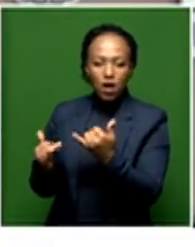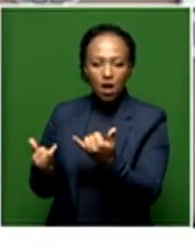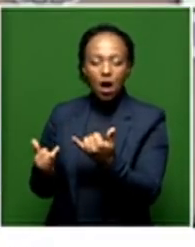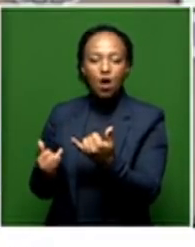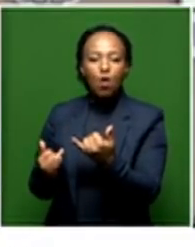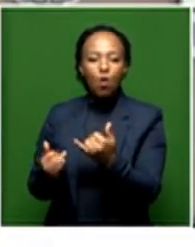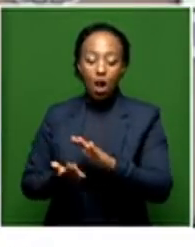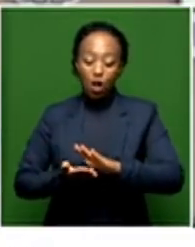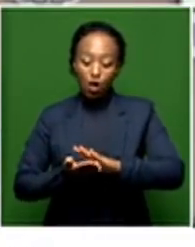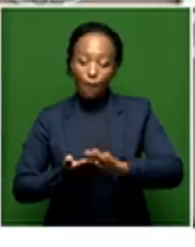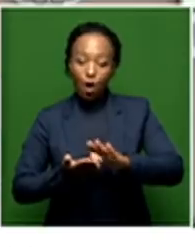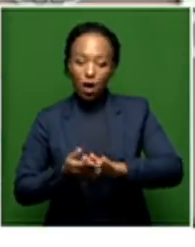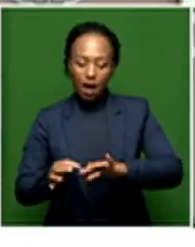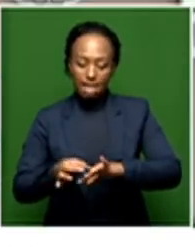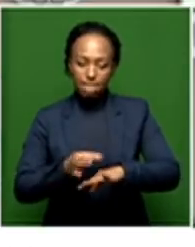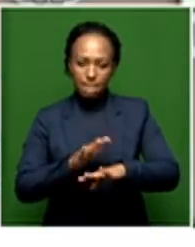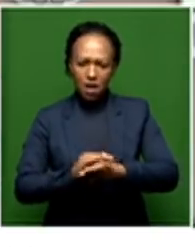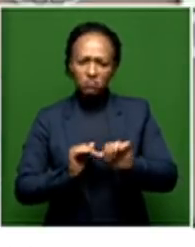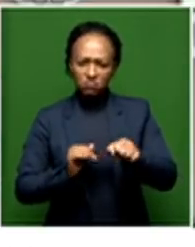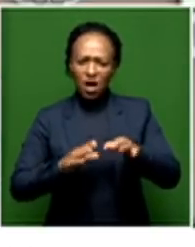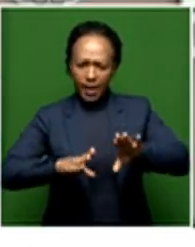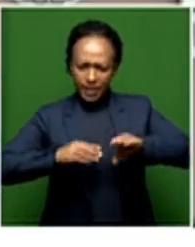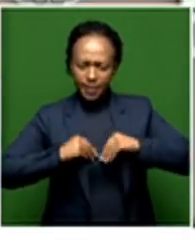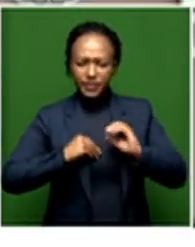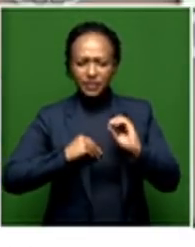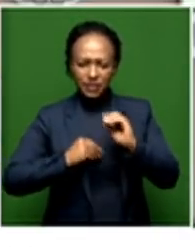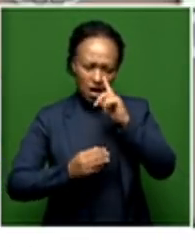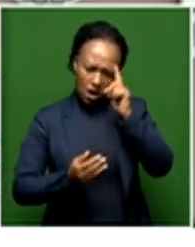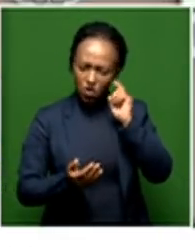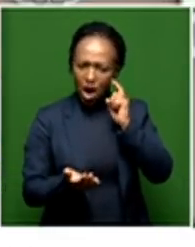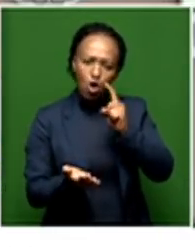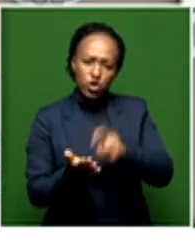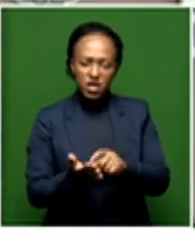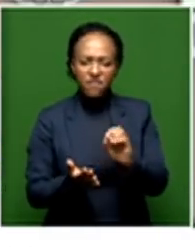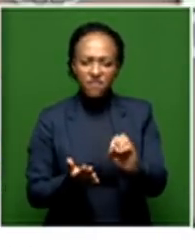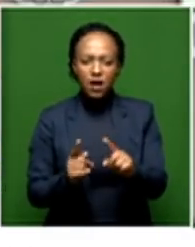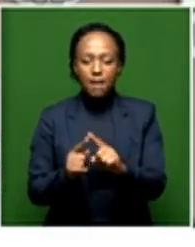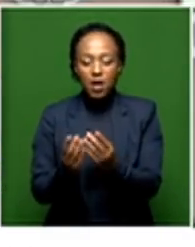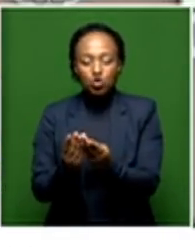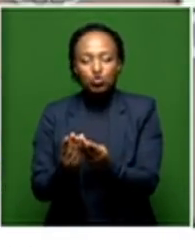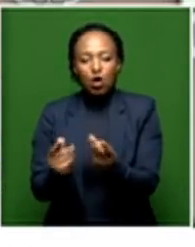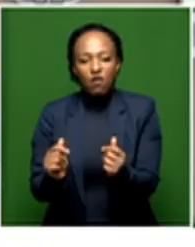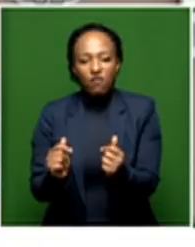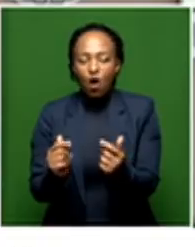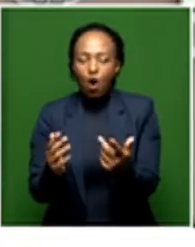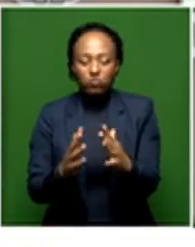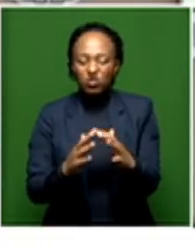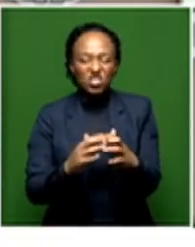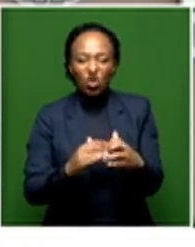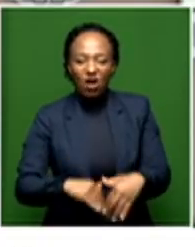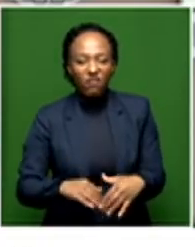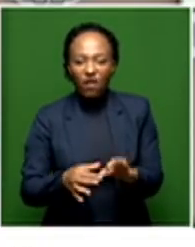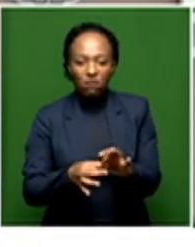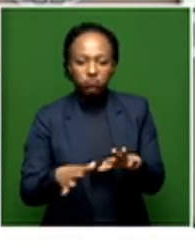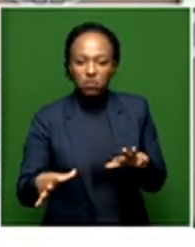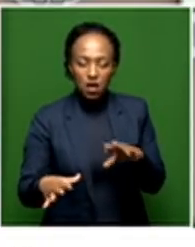of customary marriages, how does one then dissolve a customary marriage? Because is it as simple as